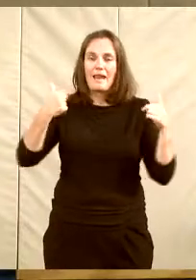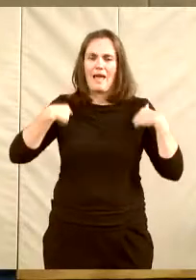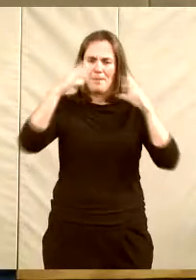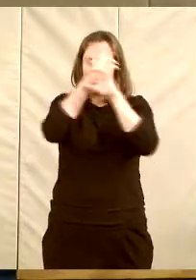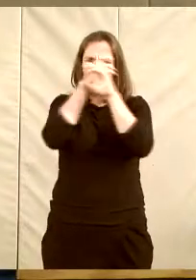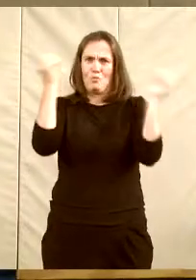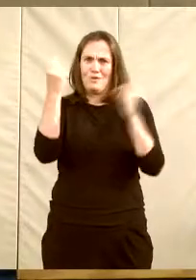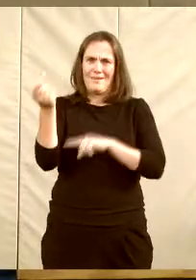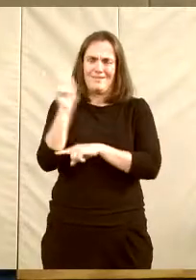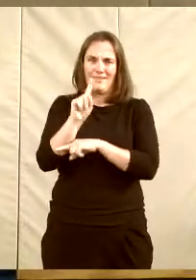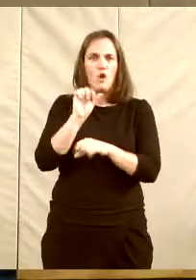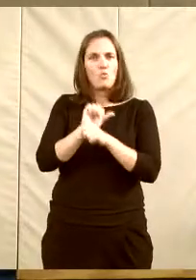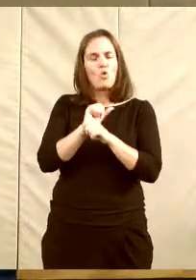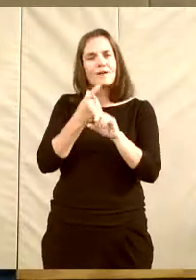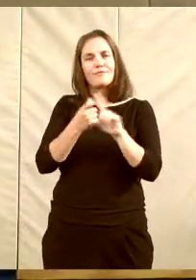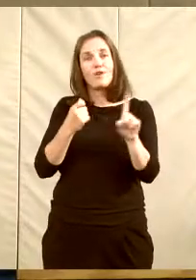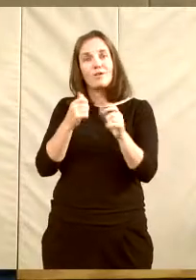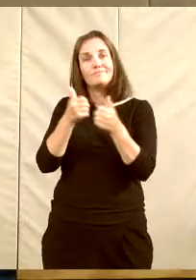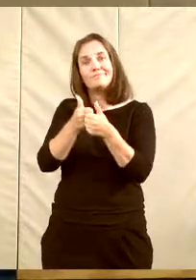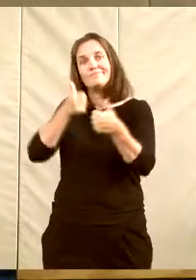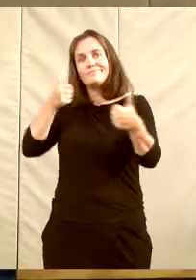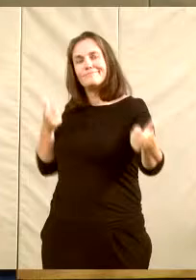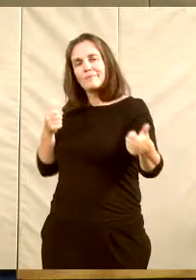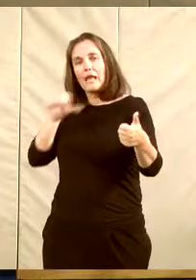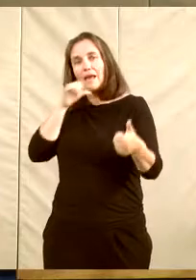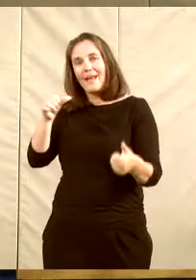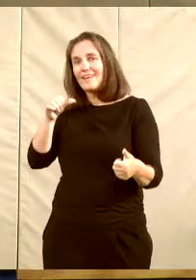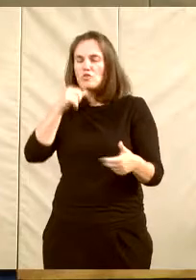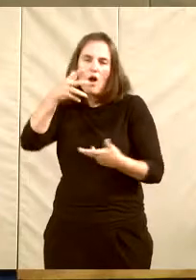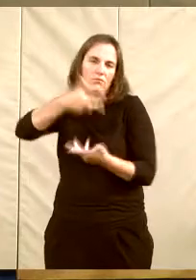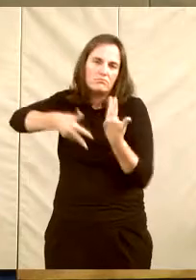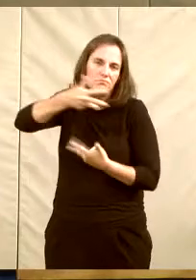who works from afar and doesn't get to spend as much time with you